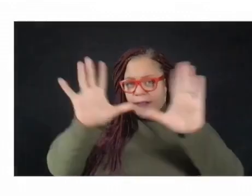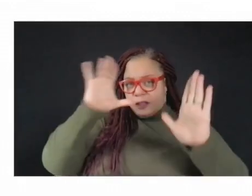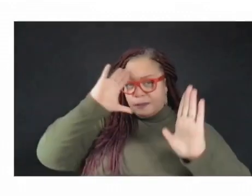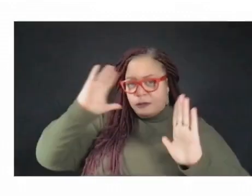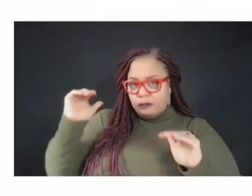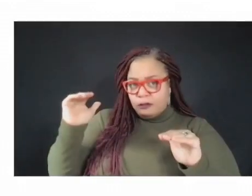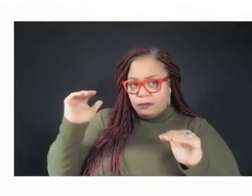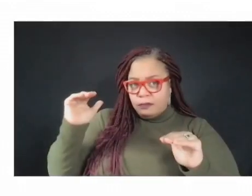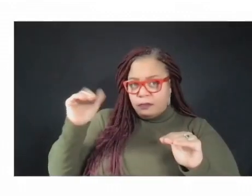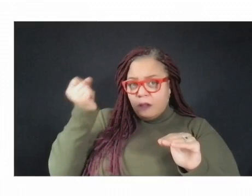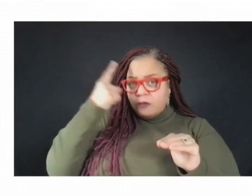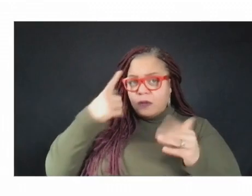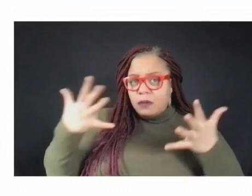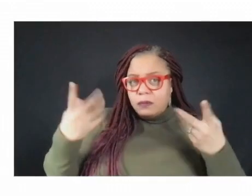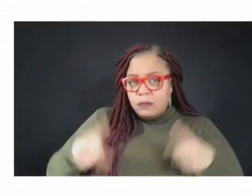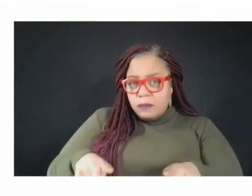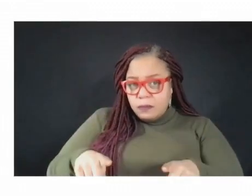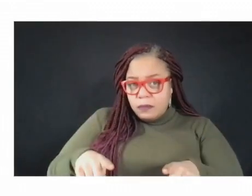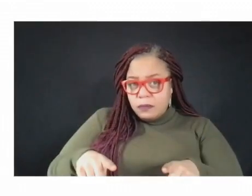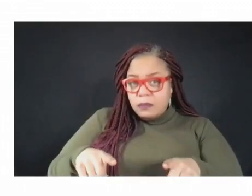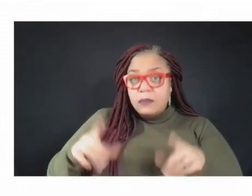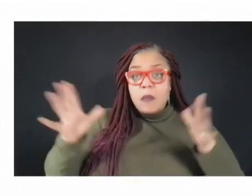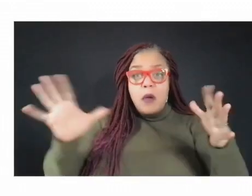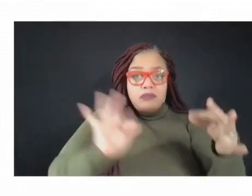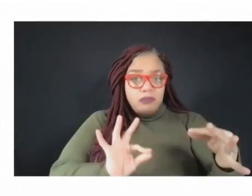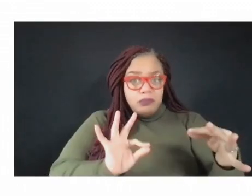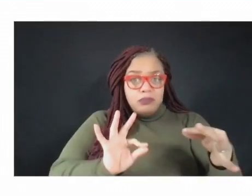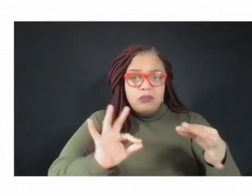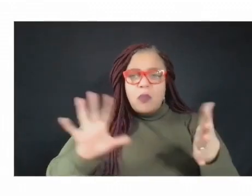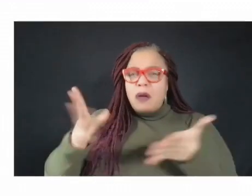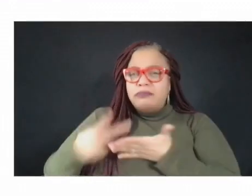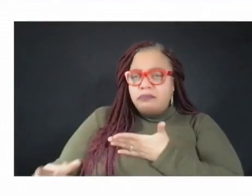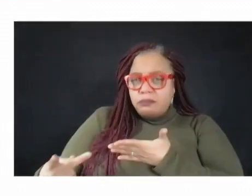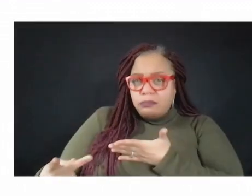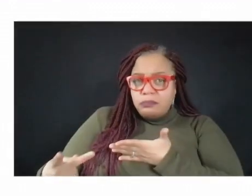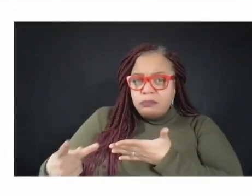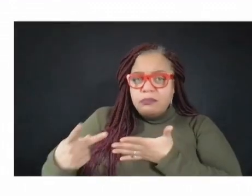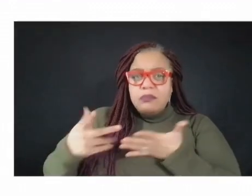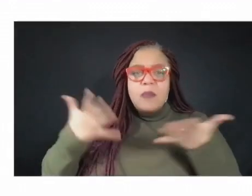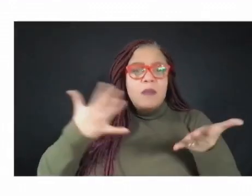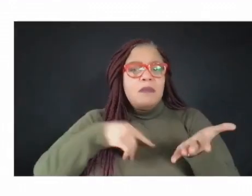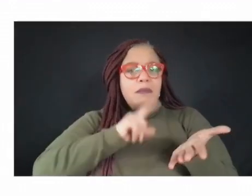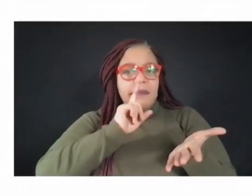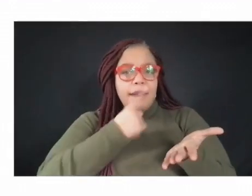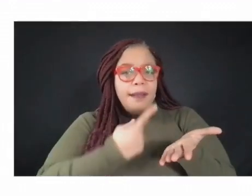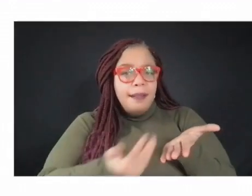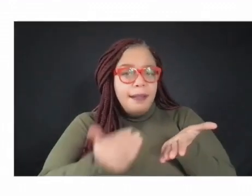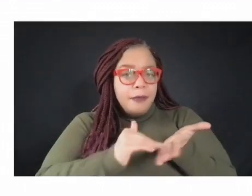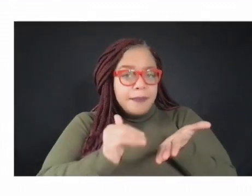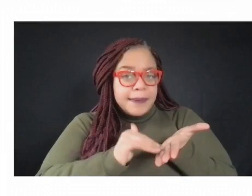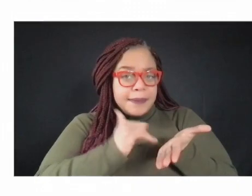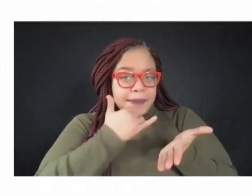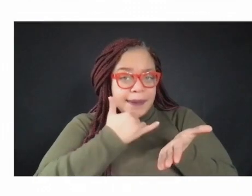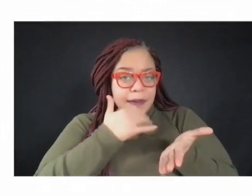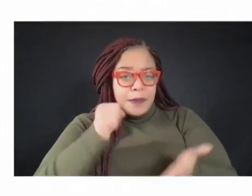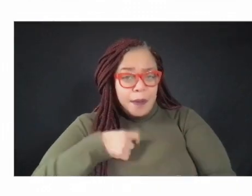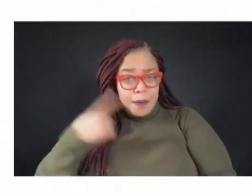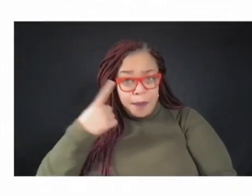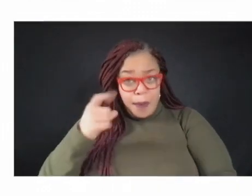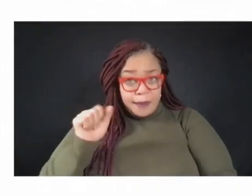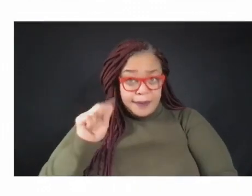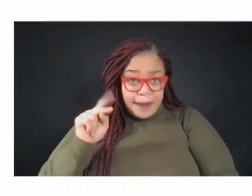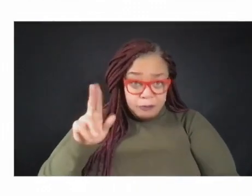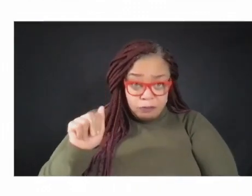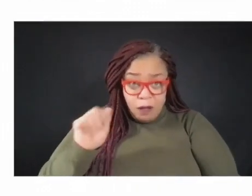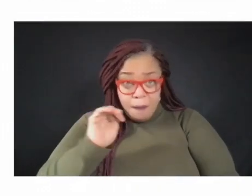went wrong, so we don't repeat our mistakes. And I'm wondering, Sandra, Monica, Esther, Kenny, if you could sort of